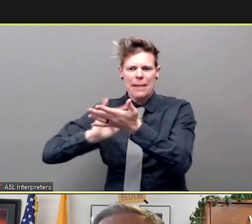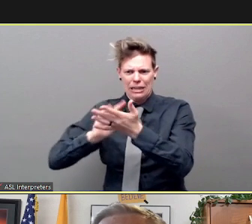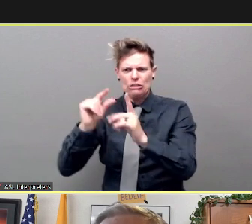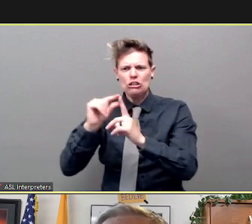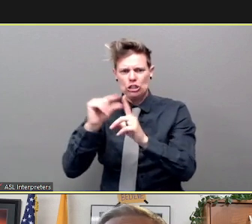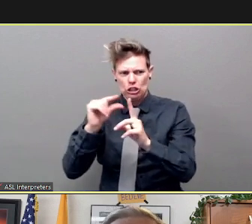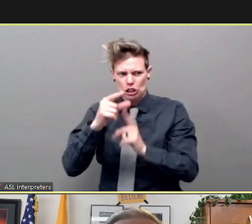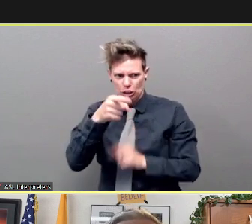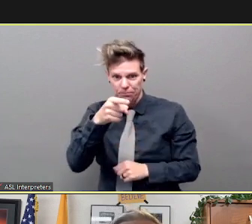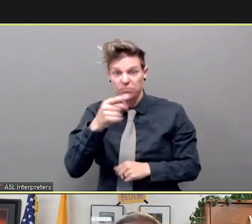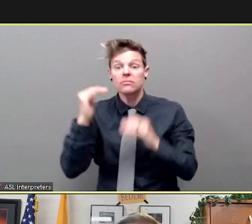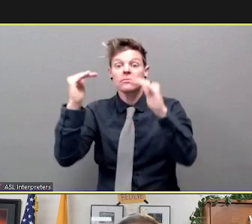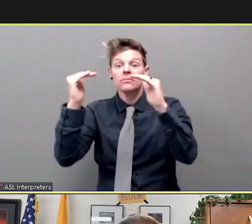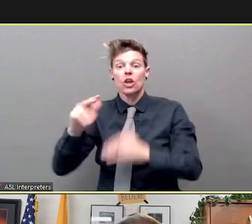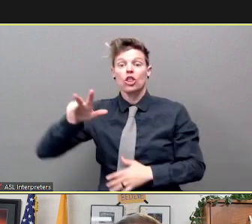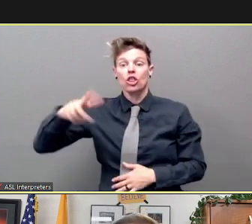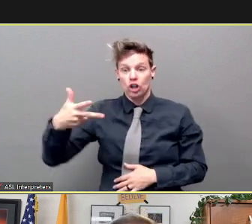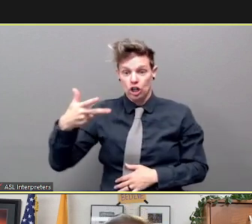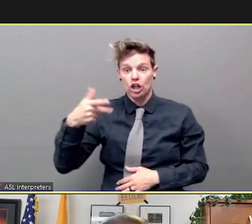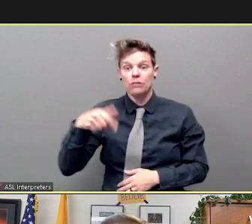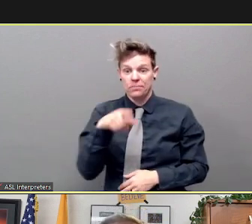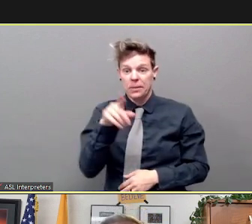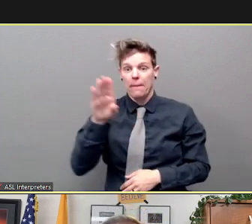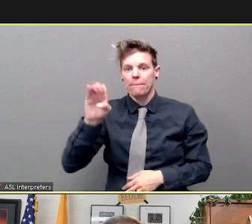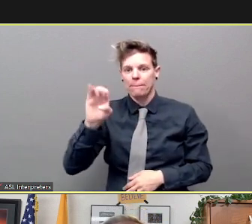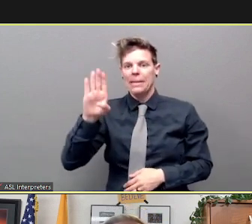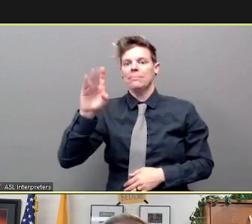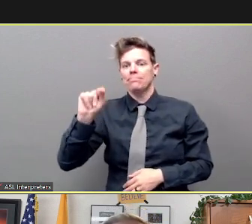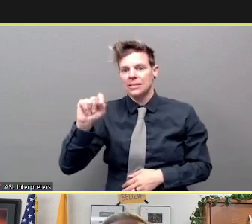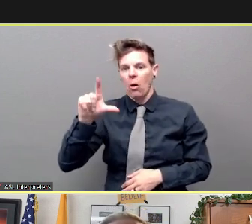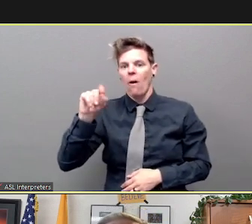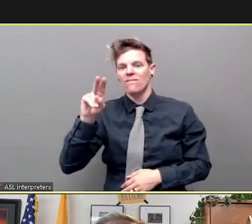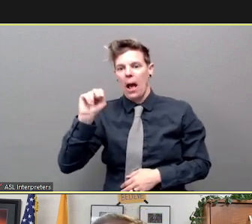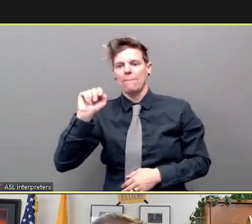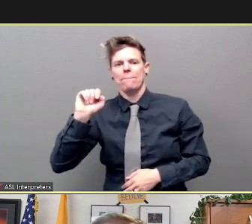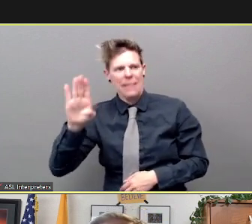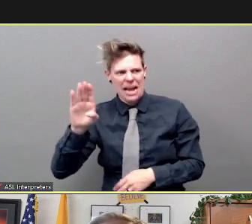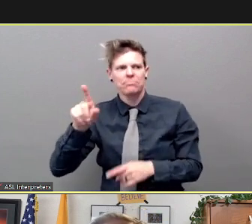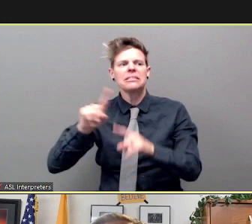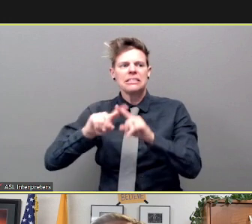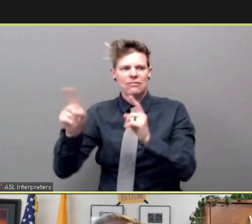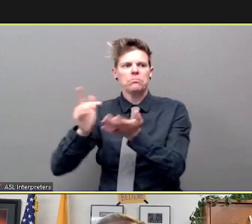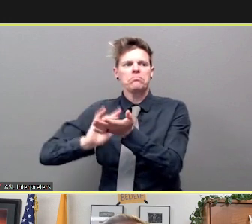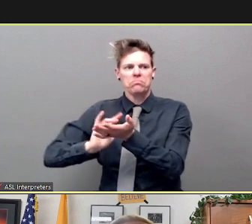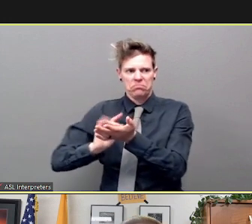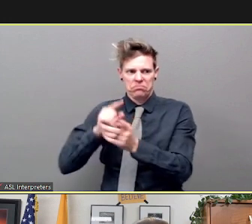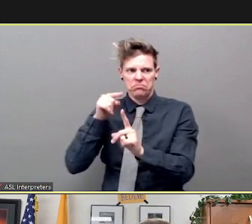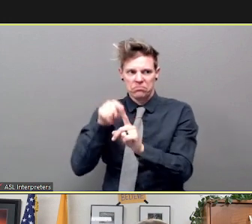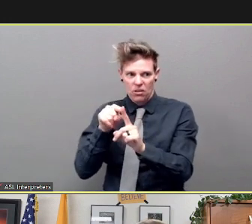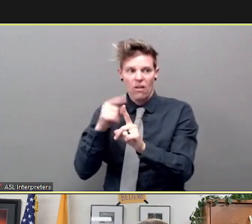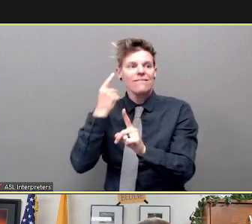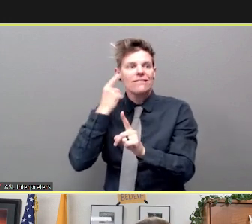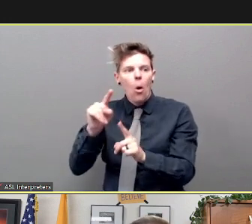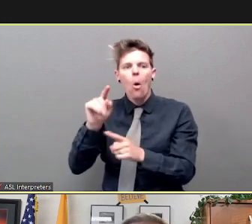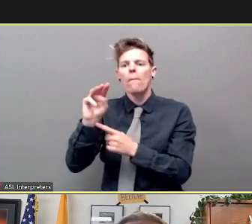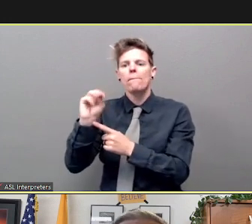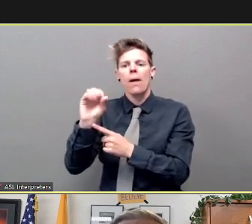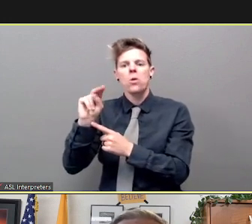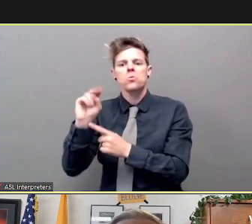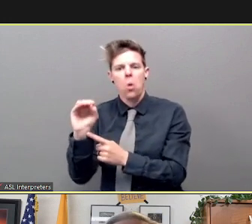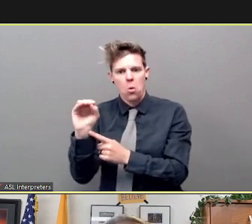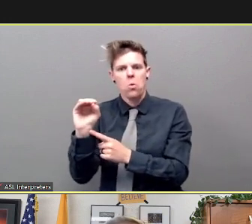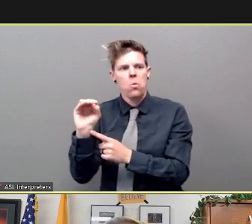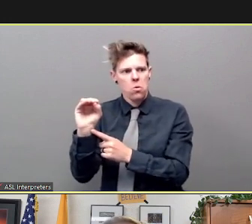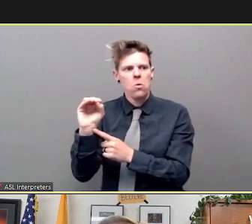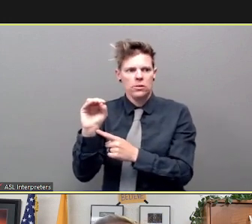the only monoclonal antibody we are using today. Sotrovimab we stopped using because it was resistant